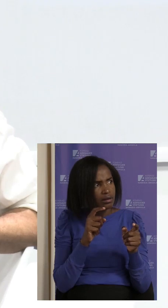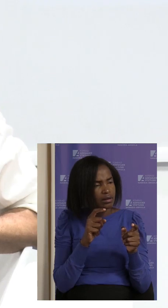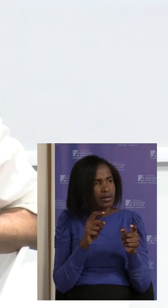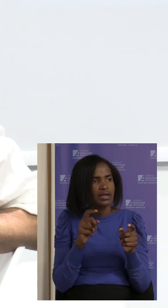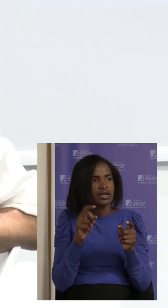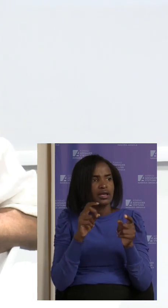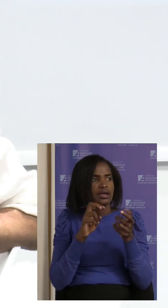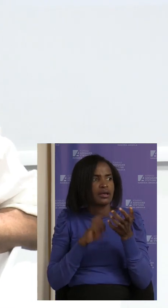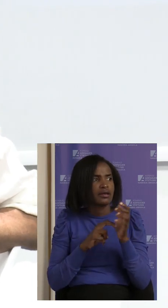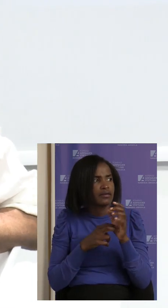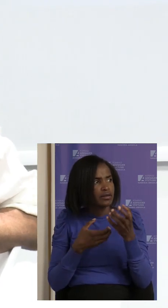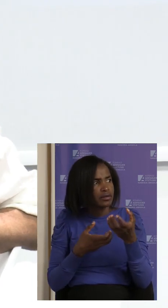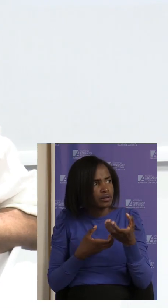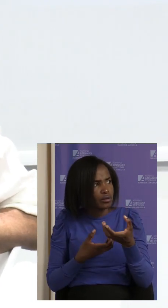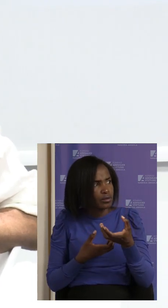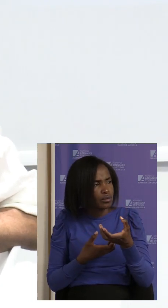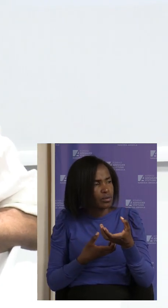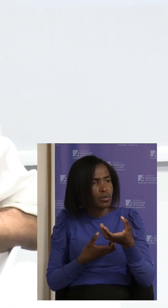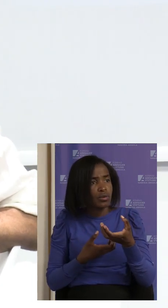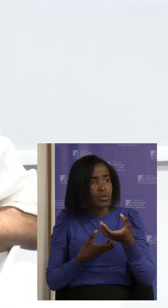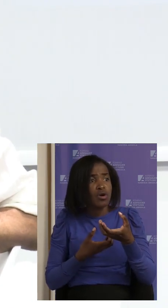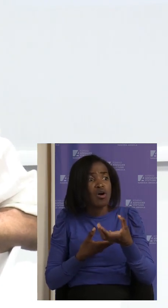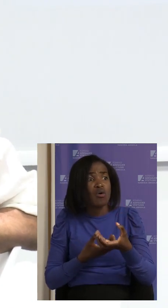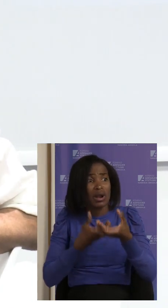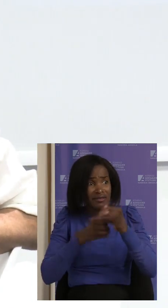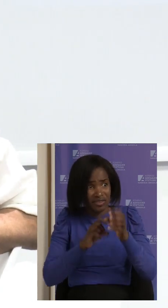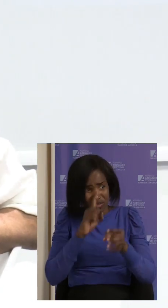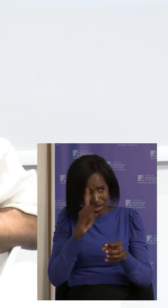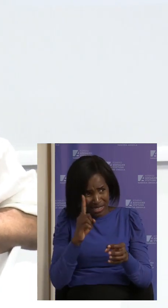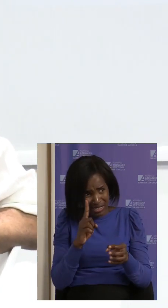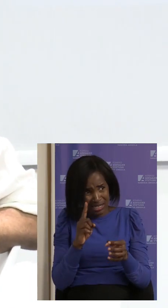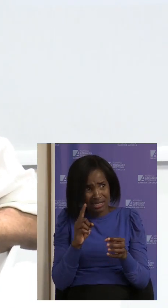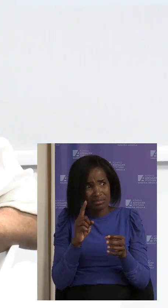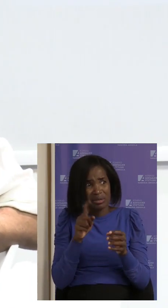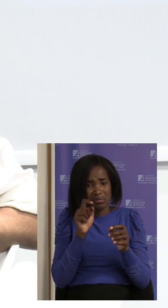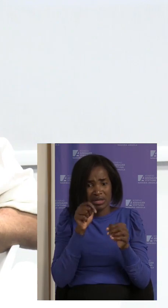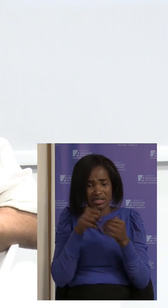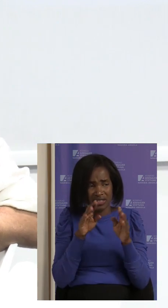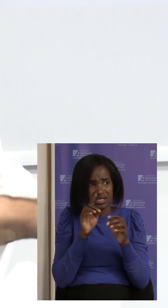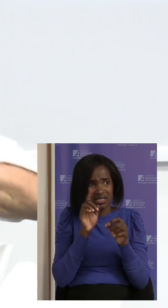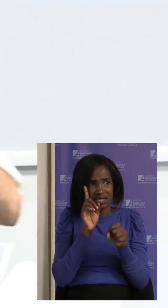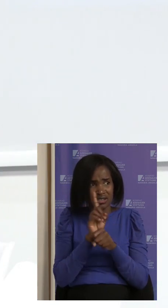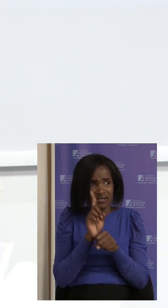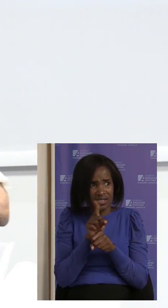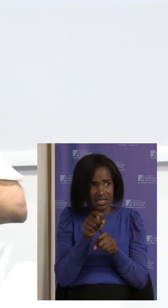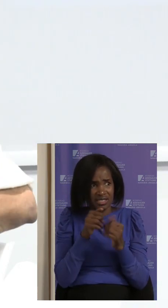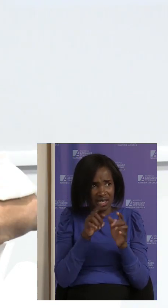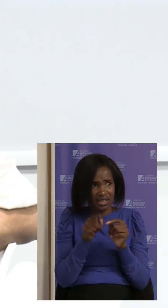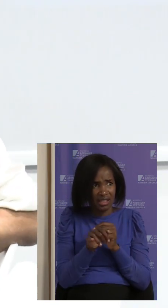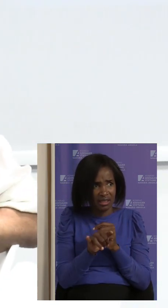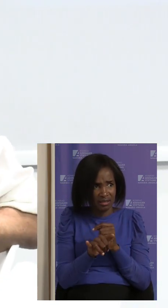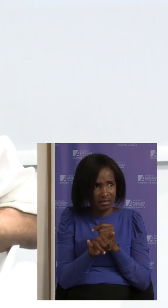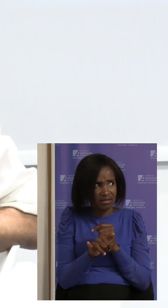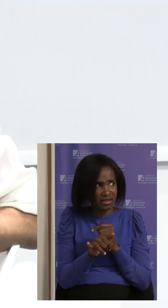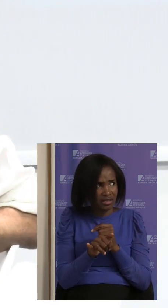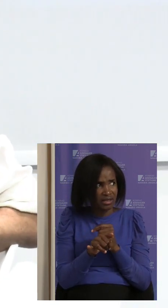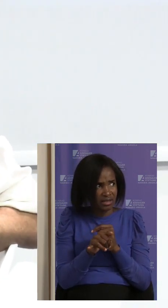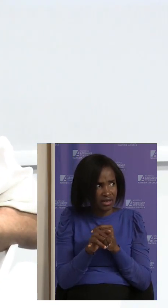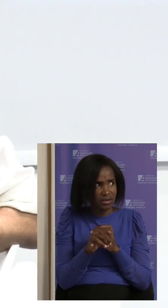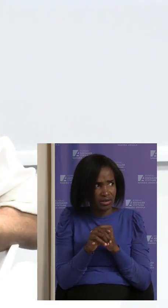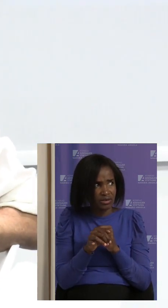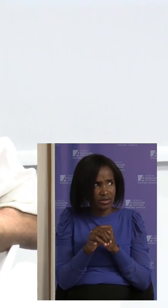quality teachers. I think that there's probably one of the places we should start. There's a lot of other things with teachers also